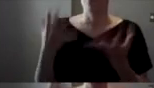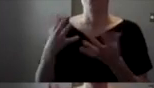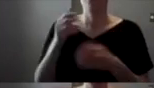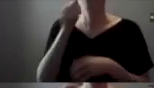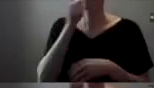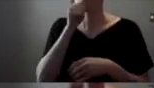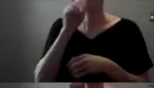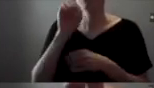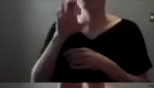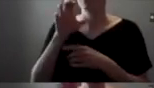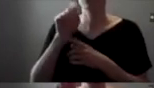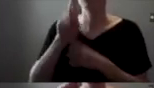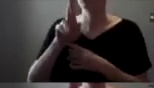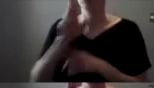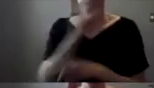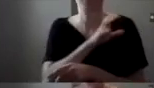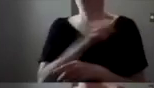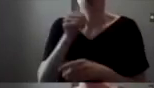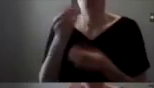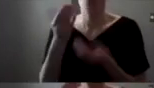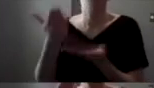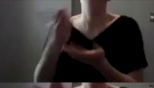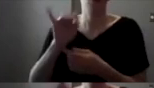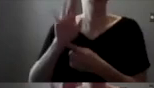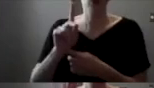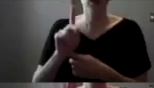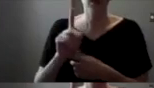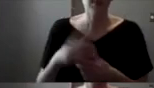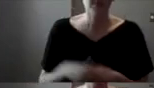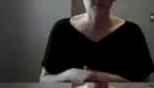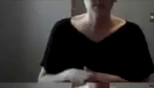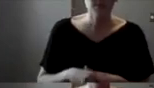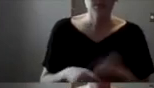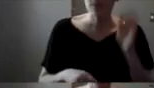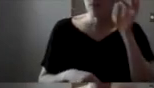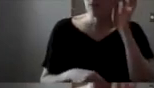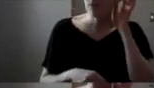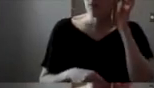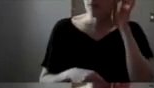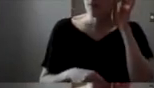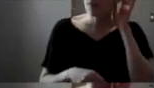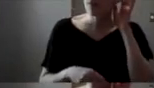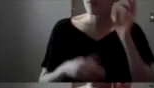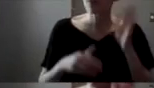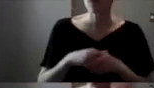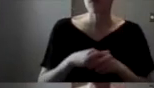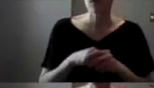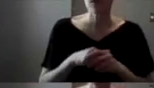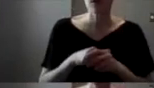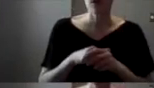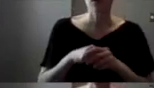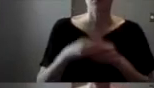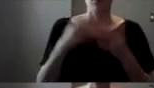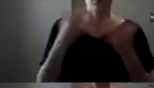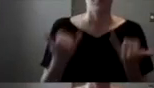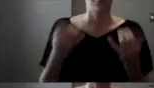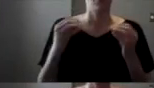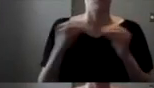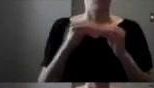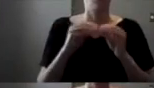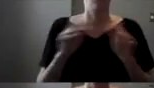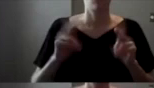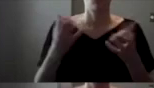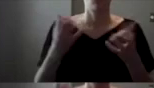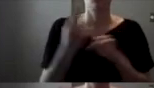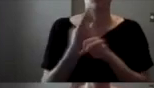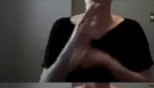as you're beginning to see a shift towards modern methods of contraception, and especially the long-acting reversible contraception, a lot of it is actually